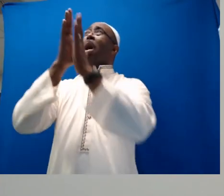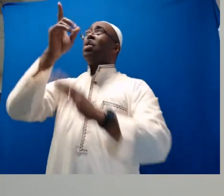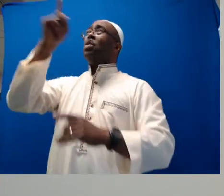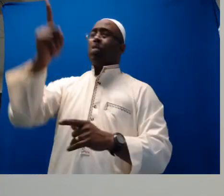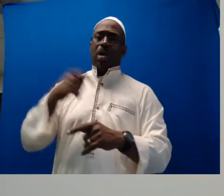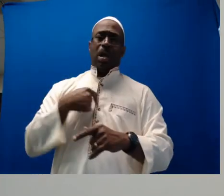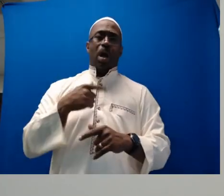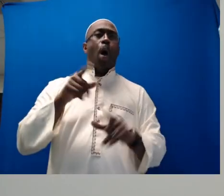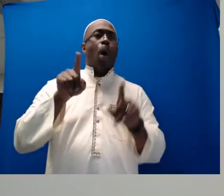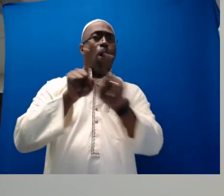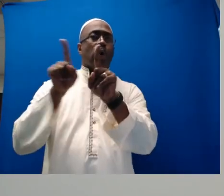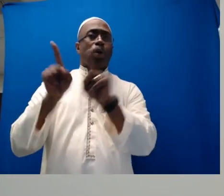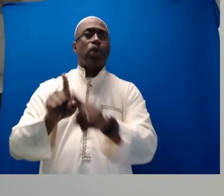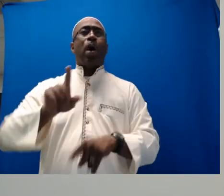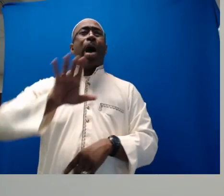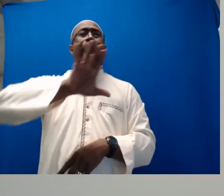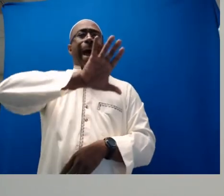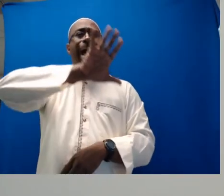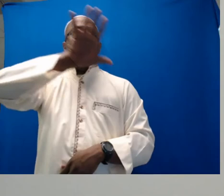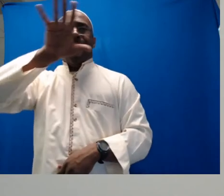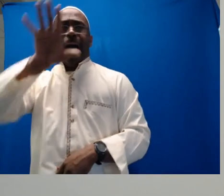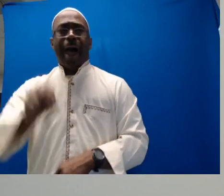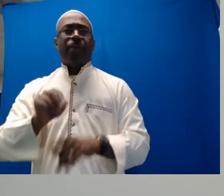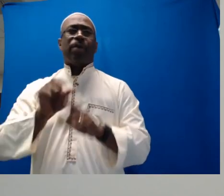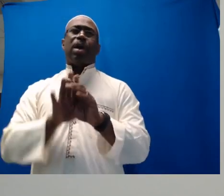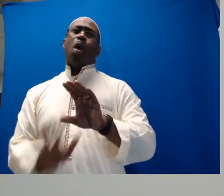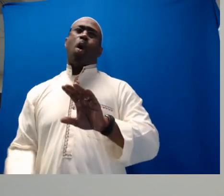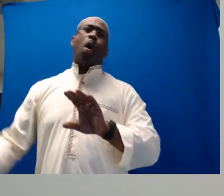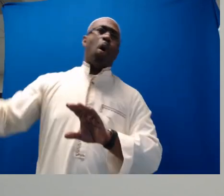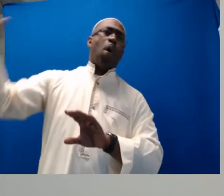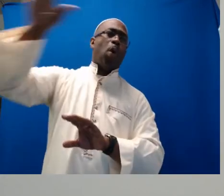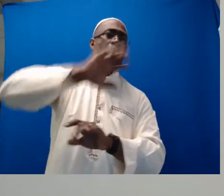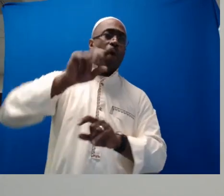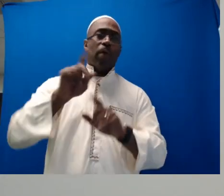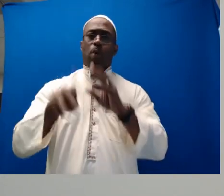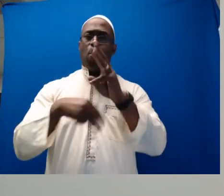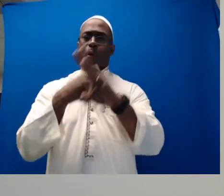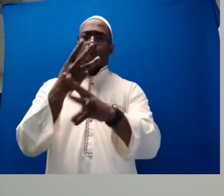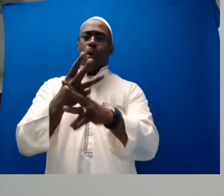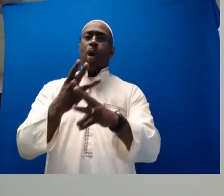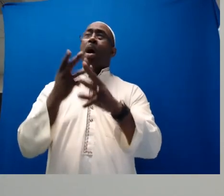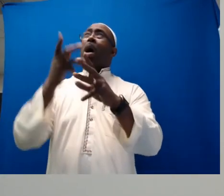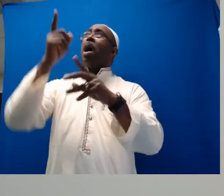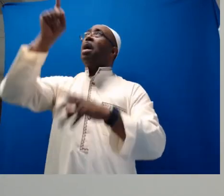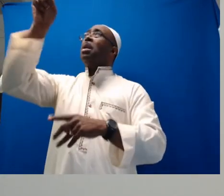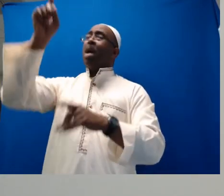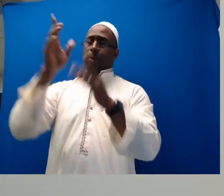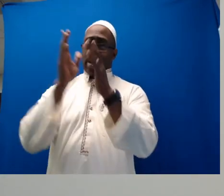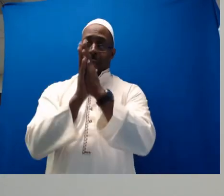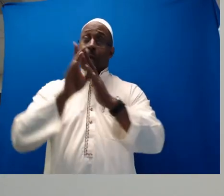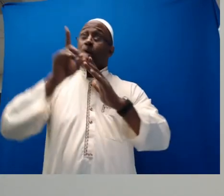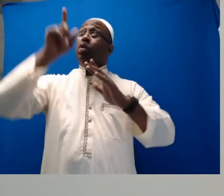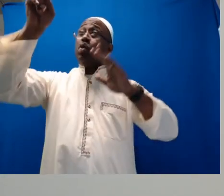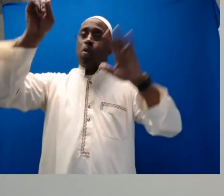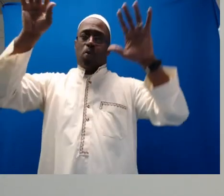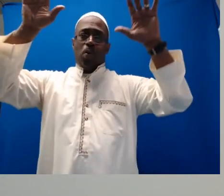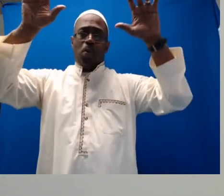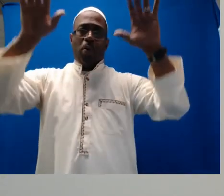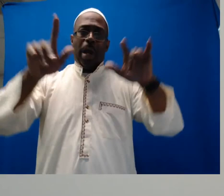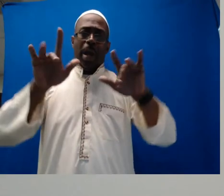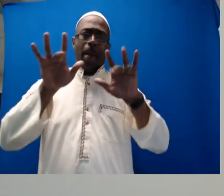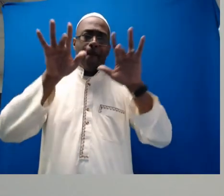al-Alameen, the Horn of Africa, Africa, and everywhere else in the world. Ya Allah, we ask You that You make it rains of